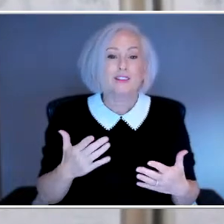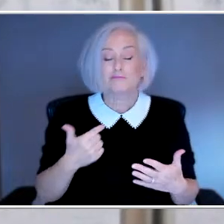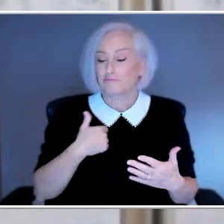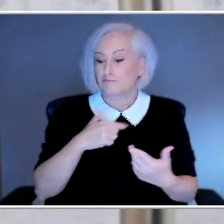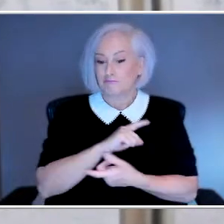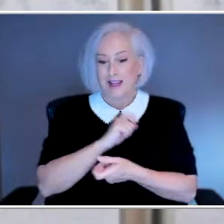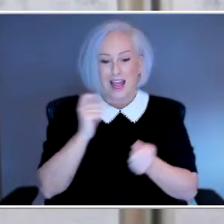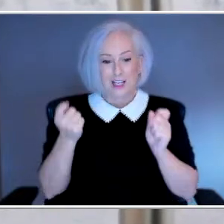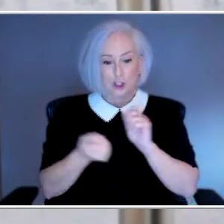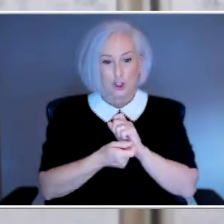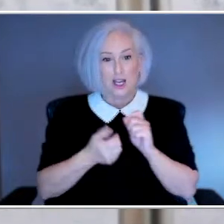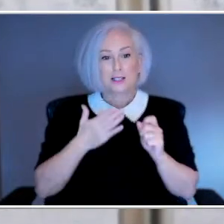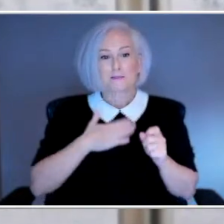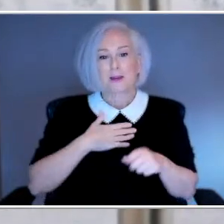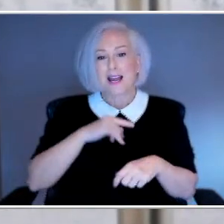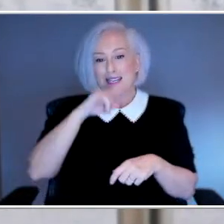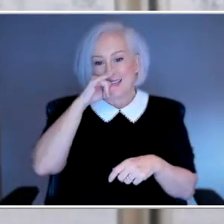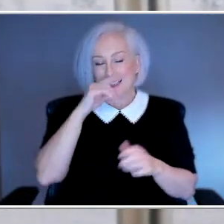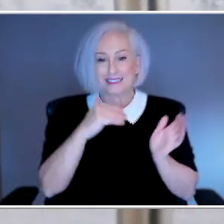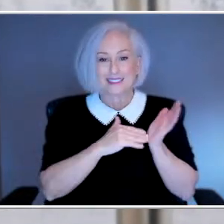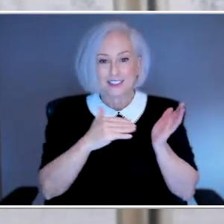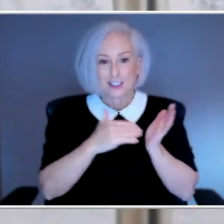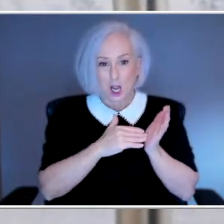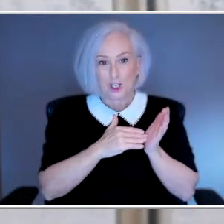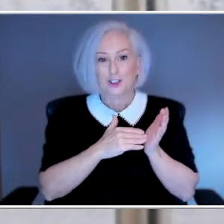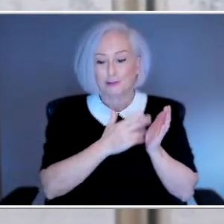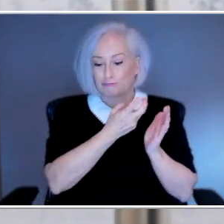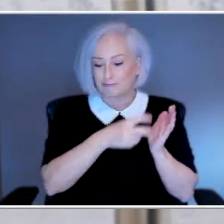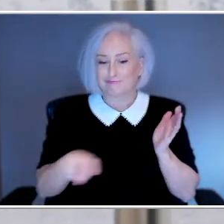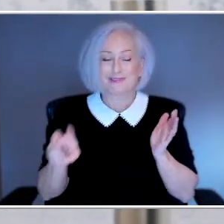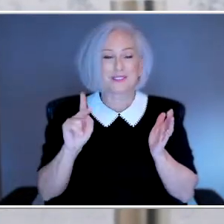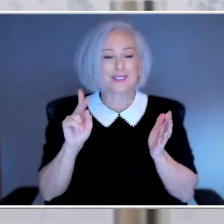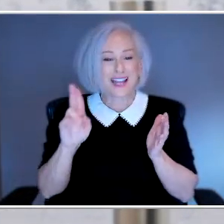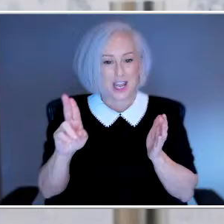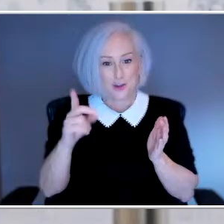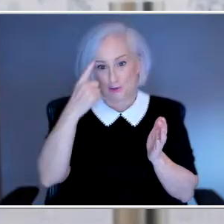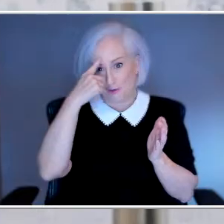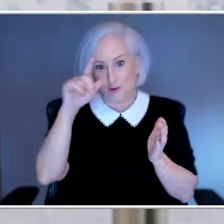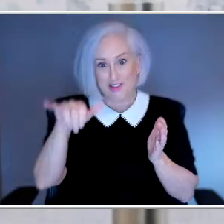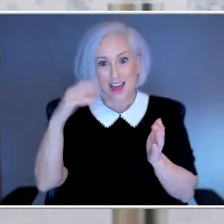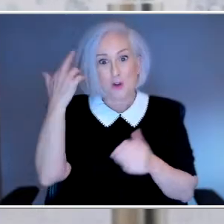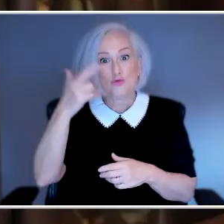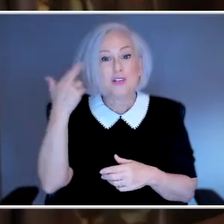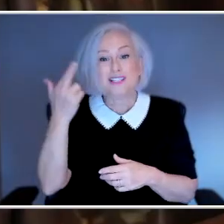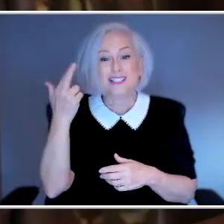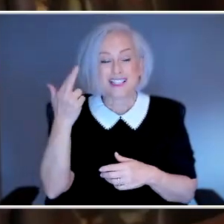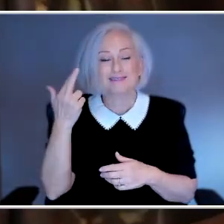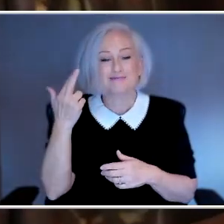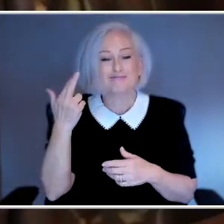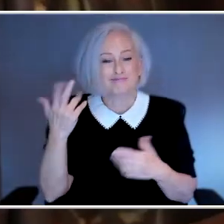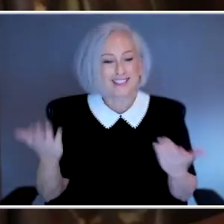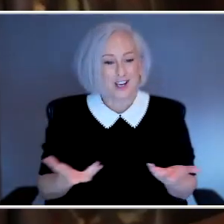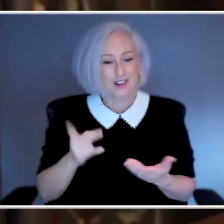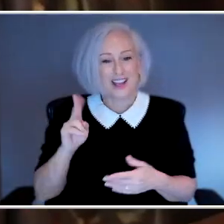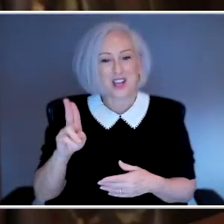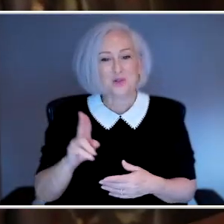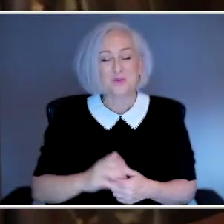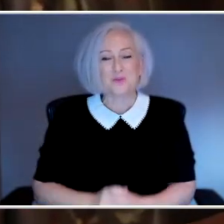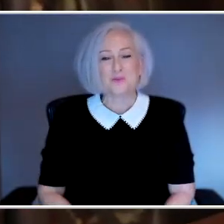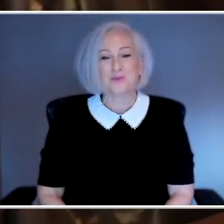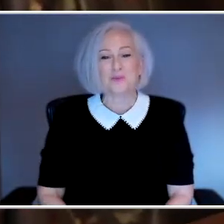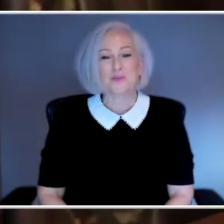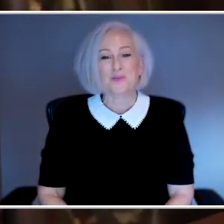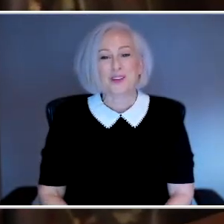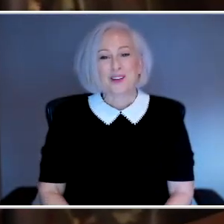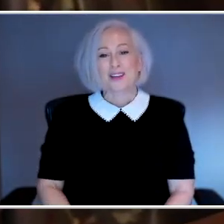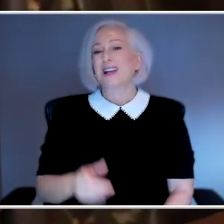kids' doctors, and just for that reason, brought them to KU. Because they will know their